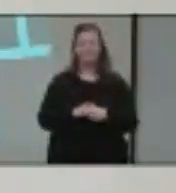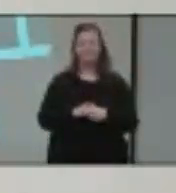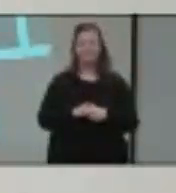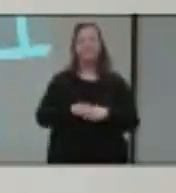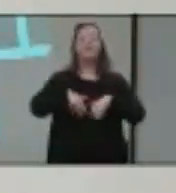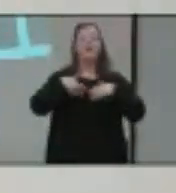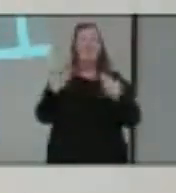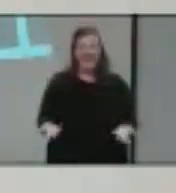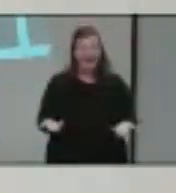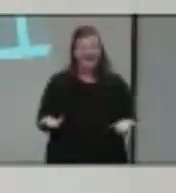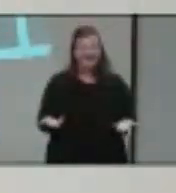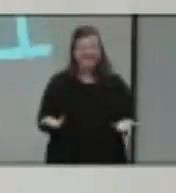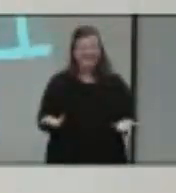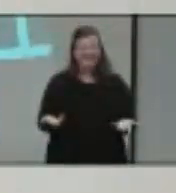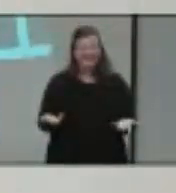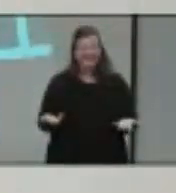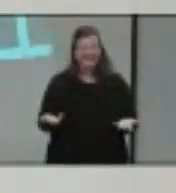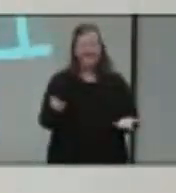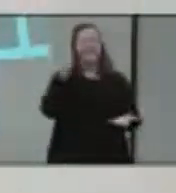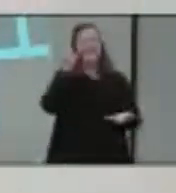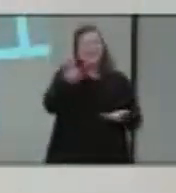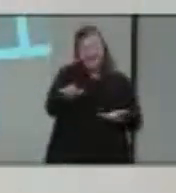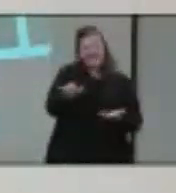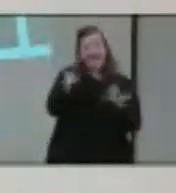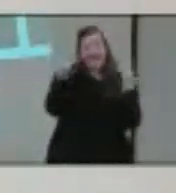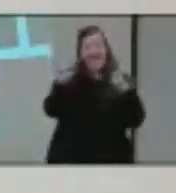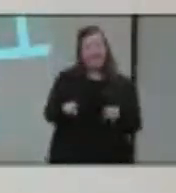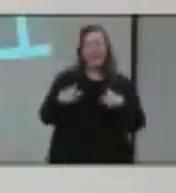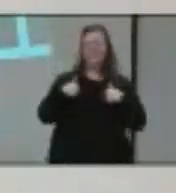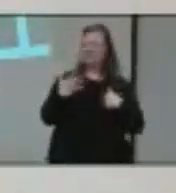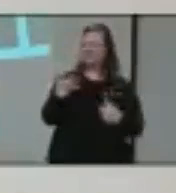Y'all, I was like, what?